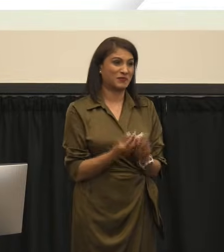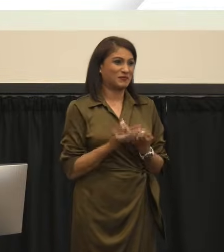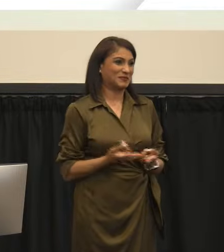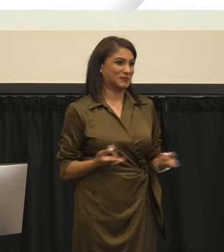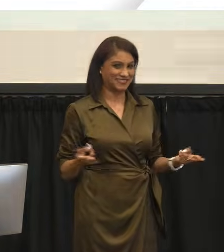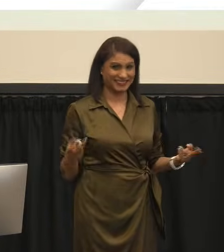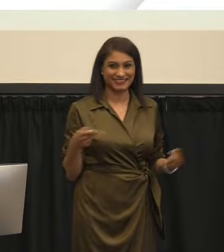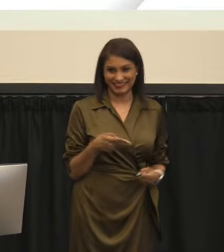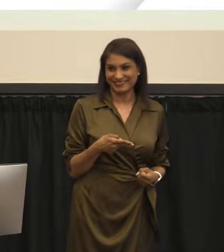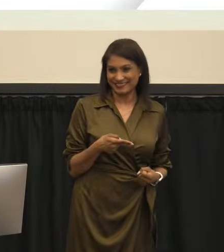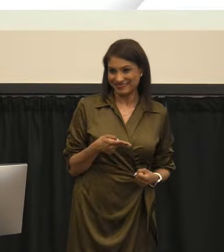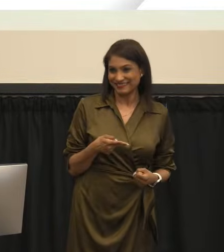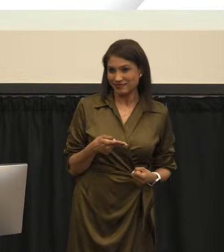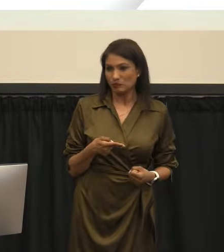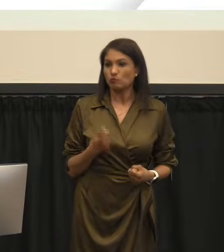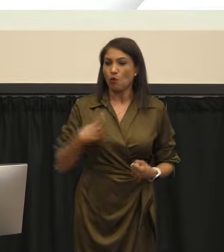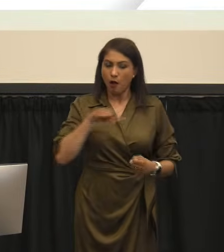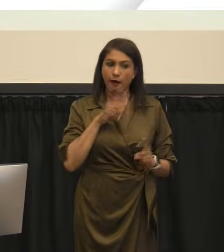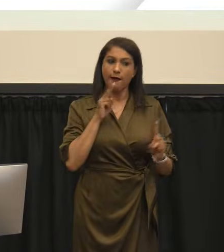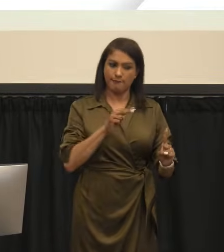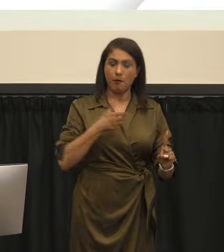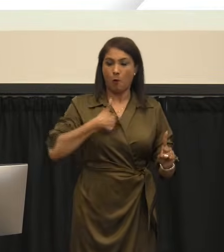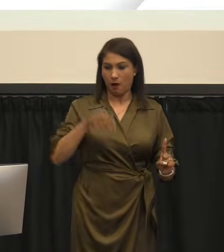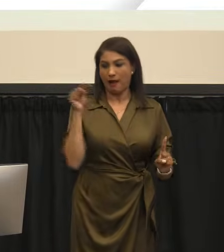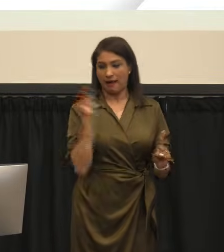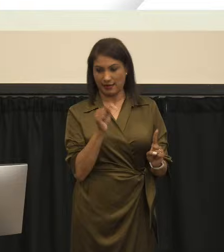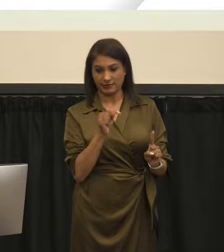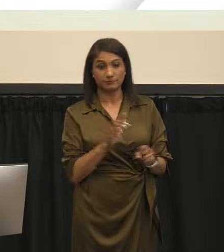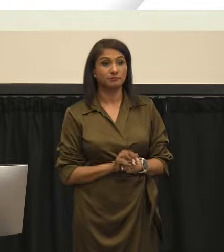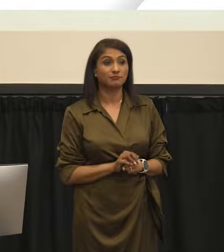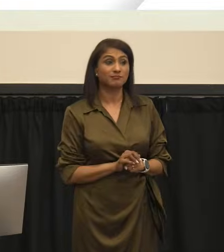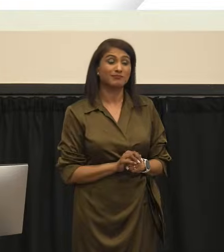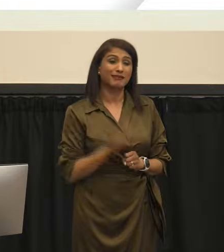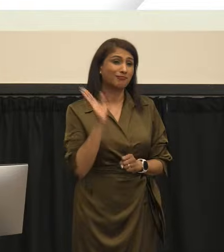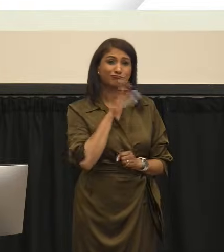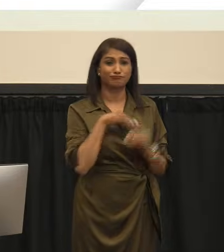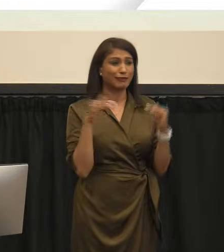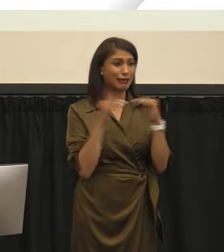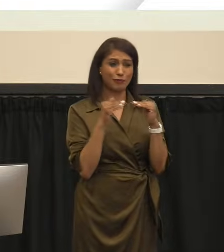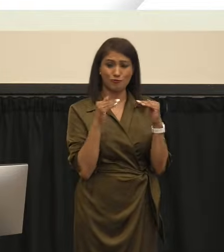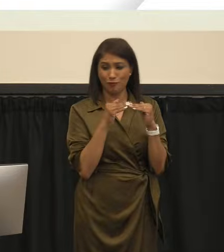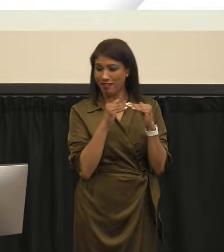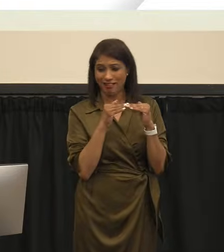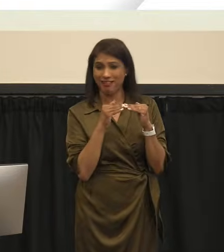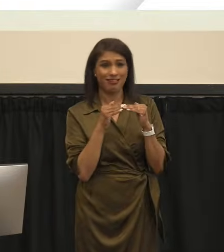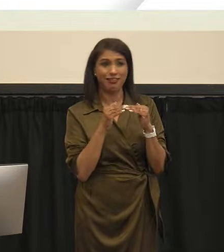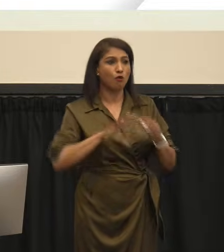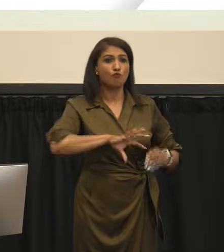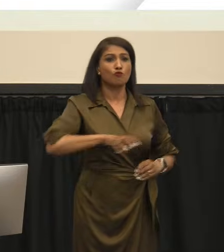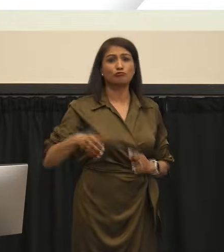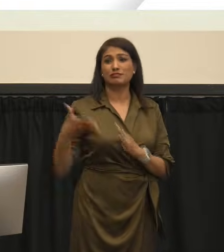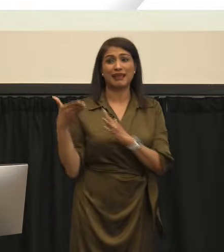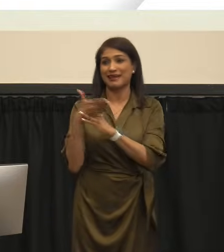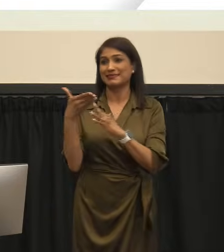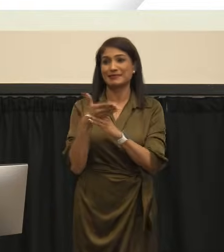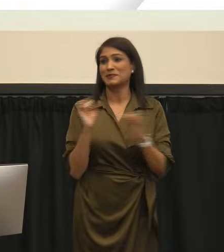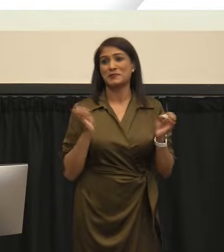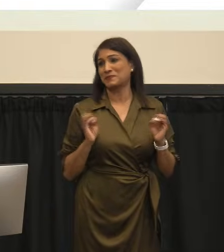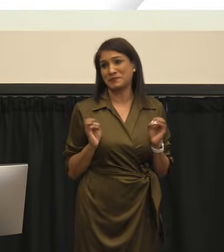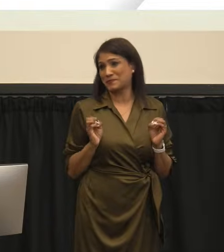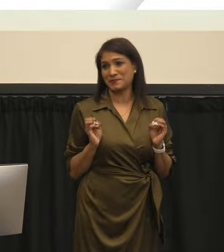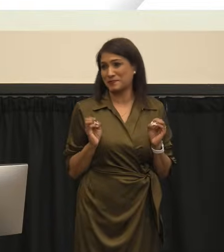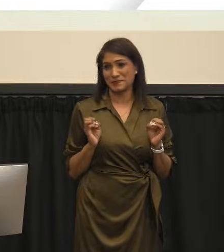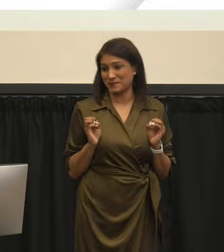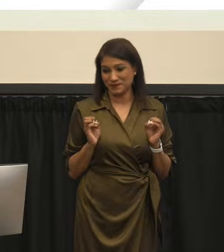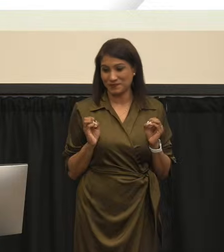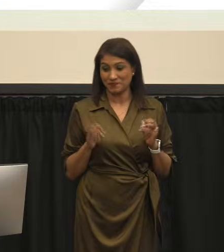we've noticed that within South African Sign Language, the resources that are available are quite minimal or fragmented.